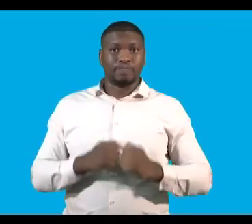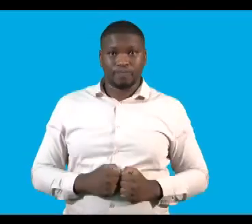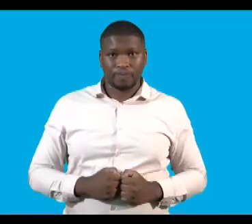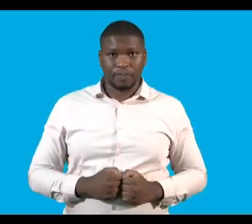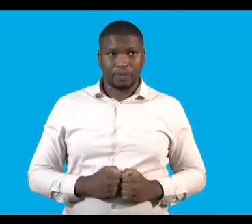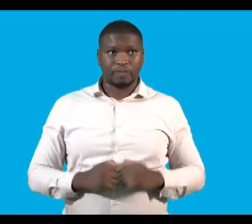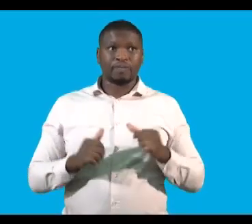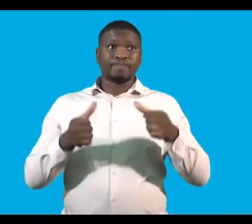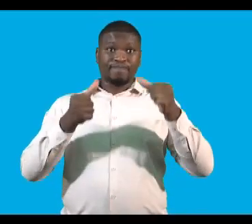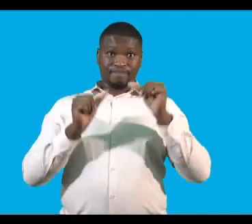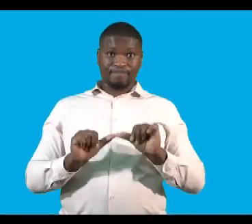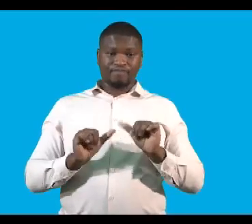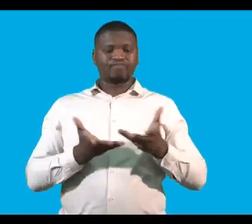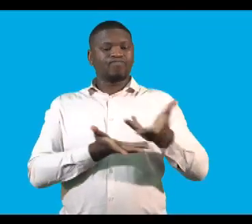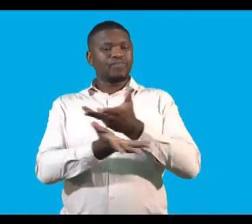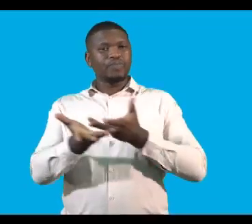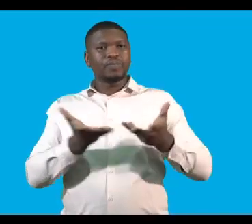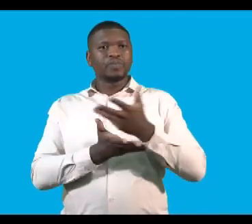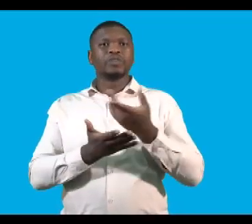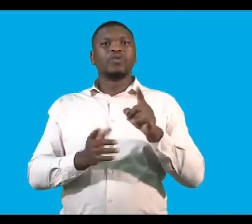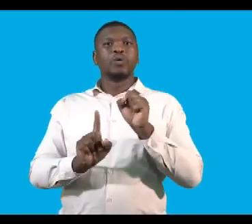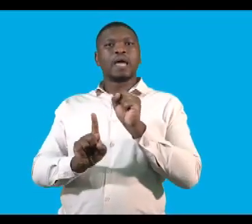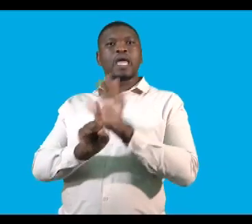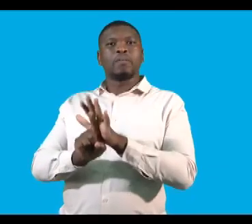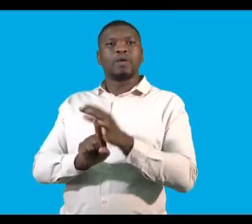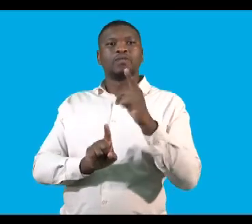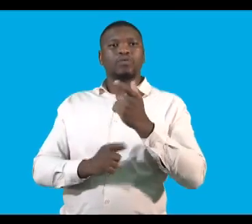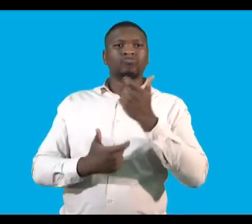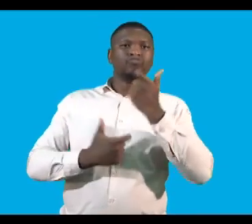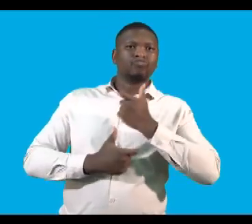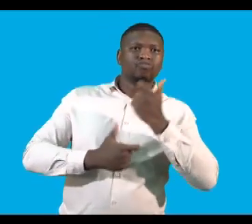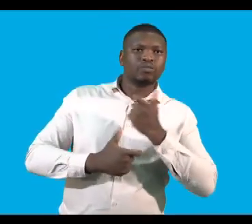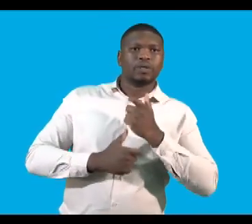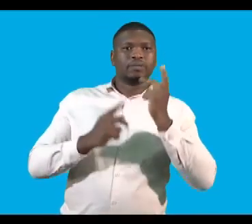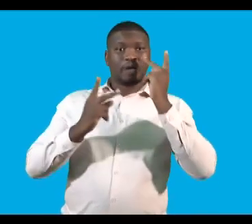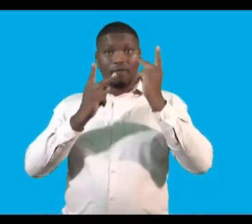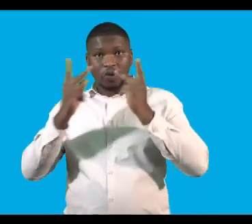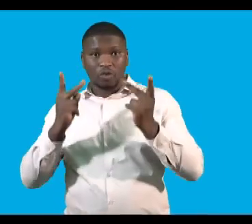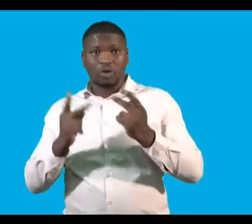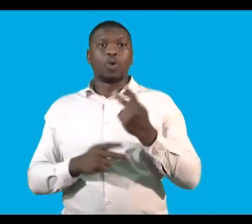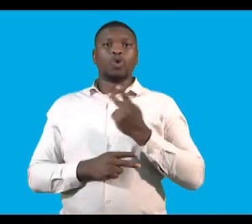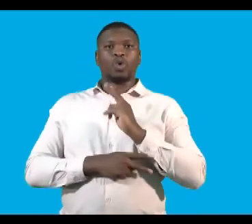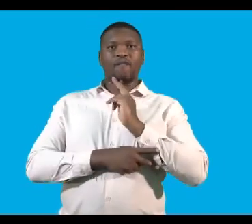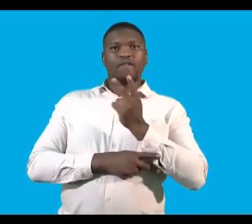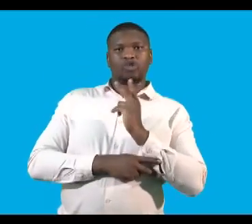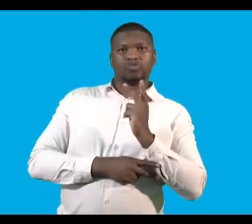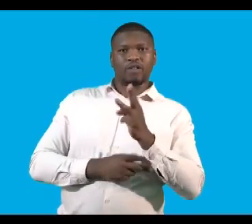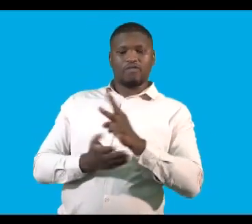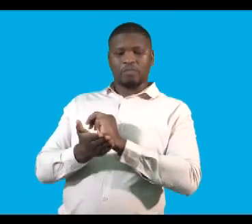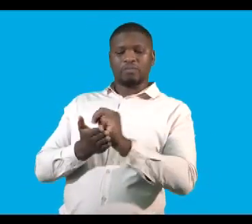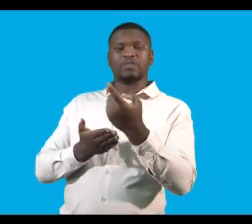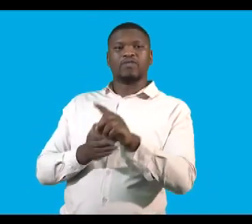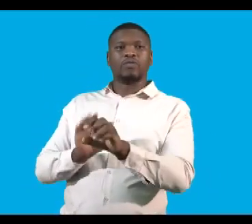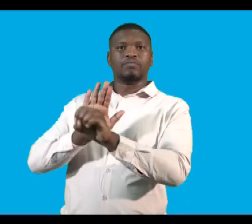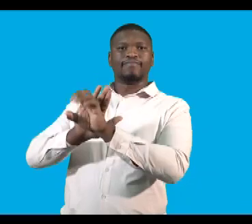The next aspect we're going to focus on is the impact of humor, visual and verbal elements on the message of the